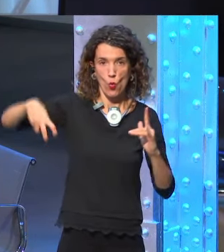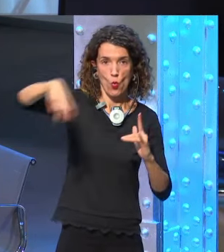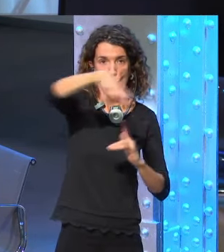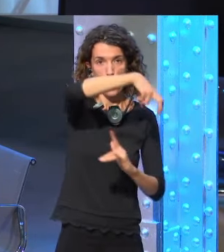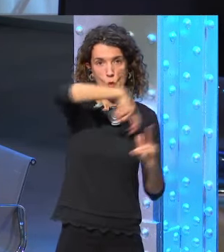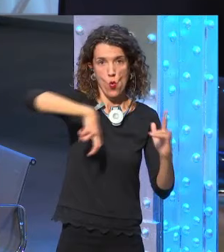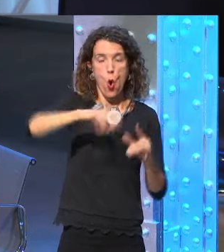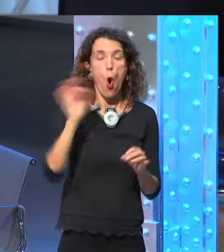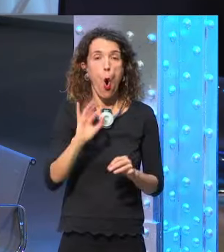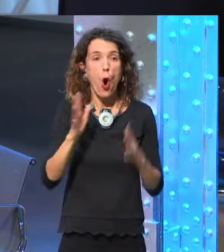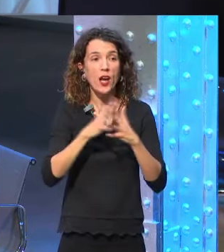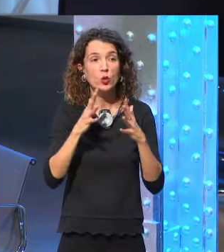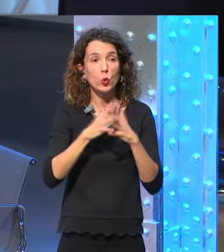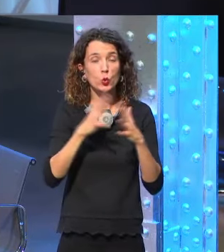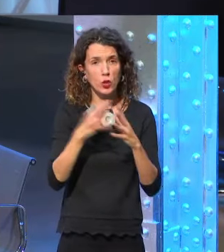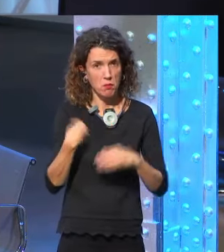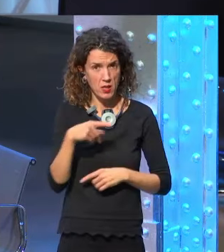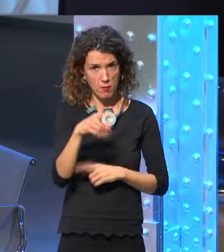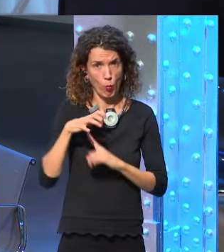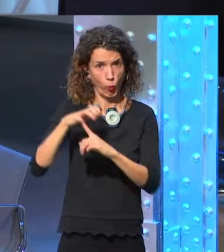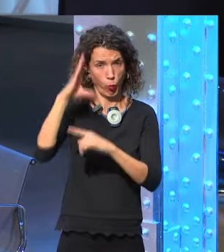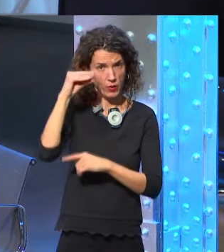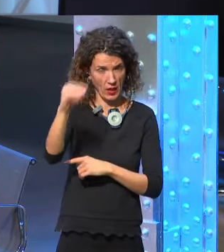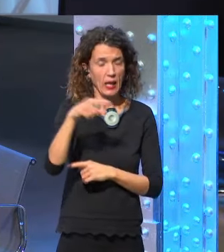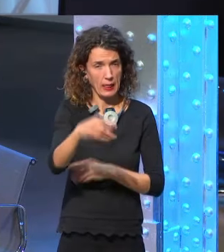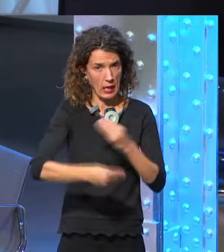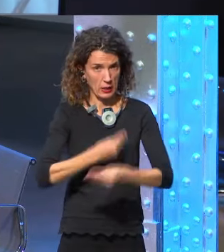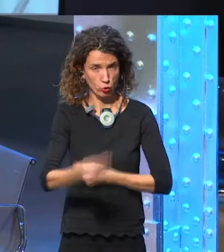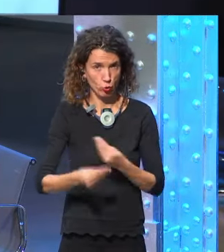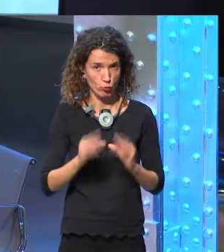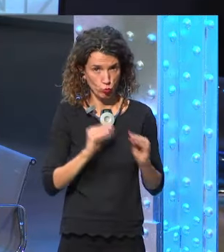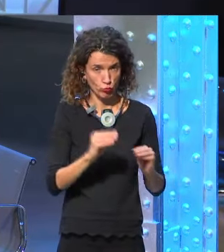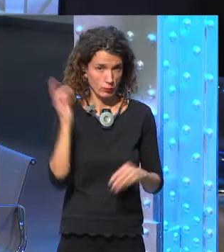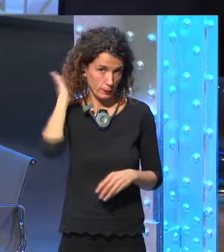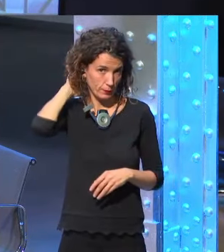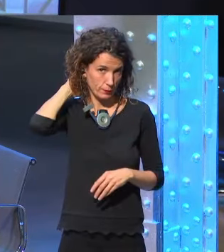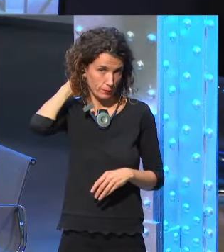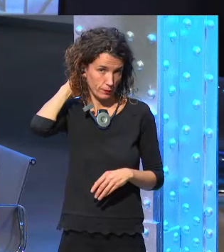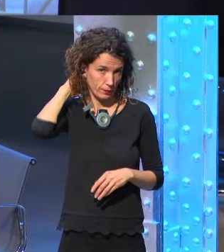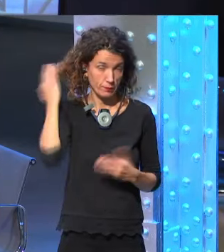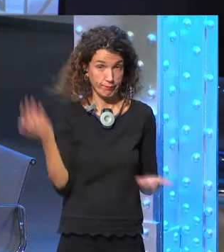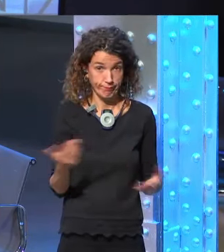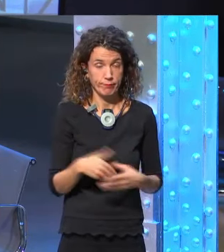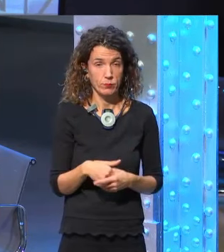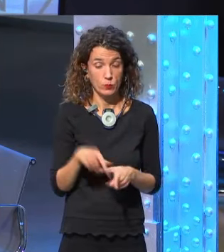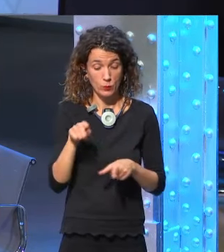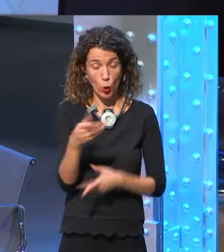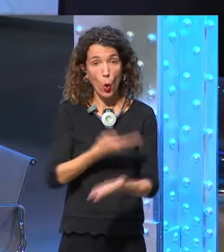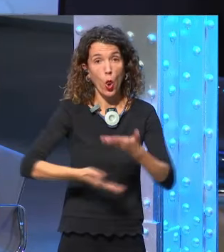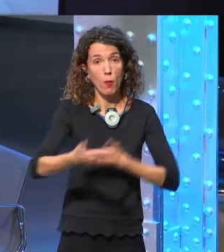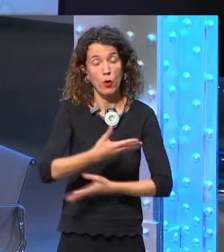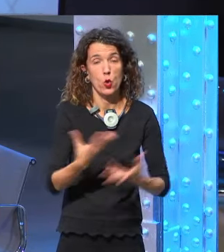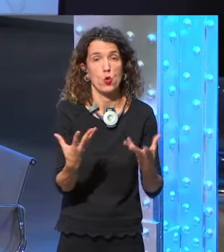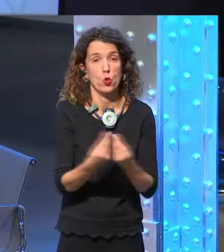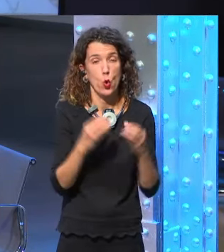quadcopters themselves build, so weave in space. And that's a collaboration with the roboticist groups